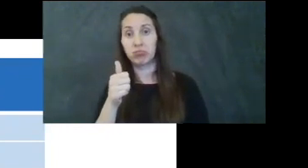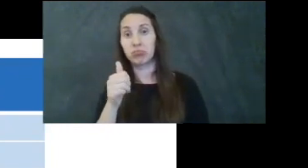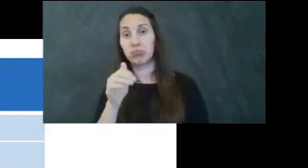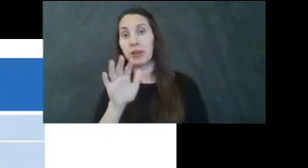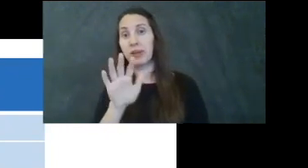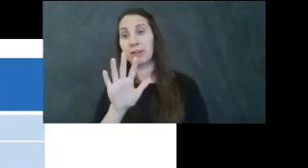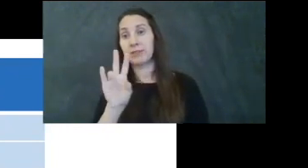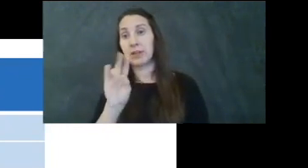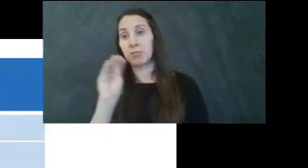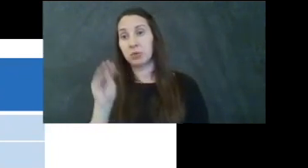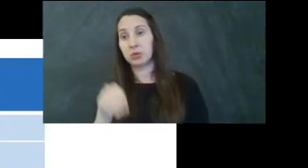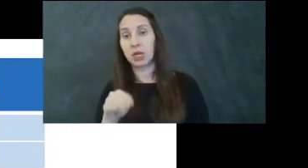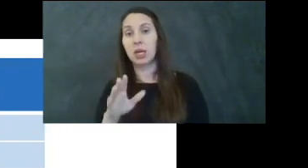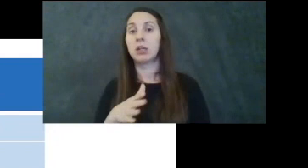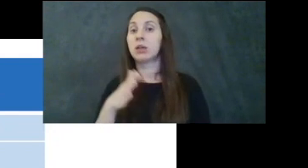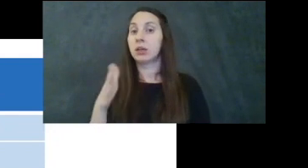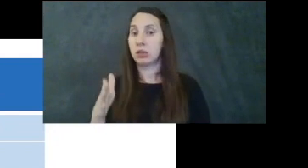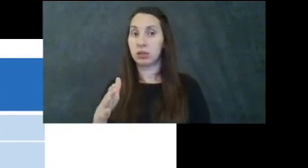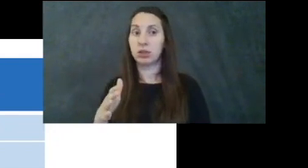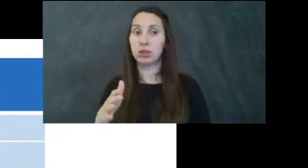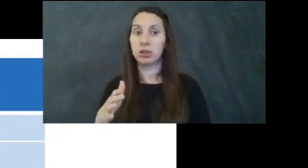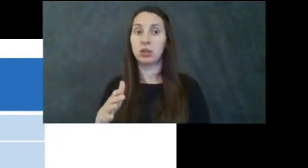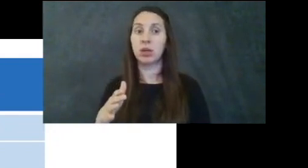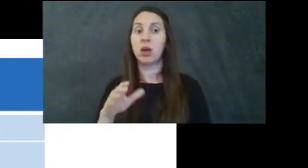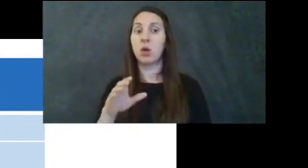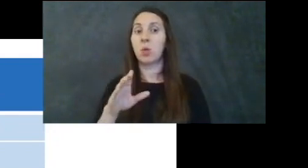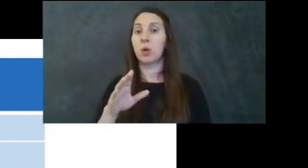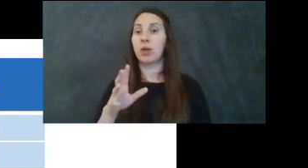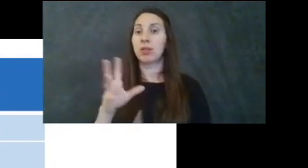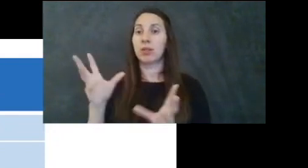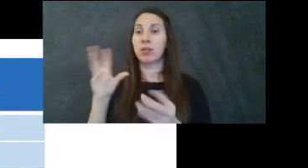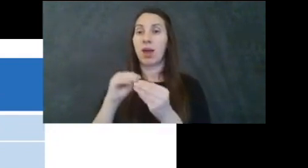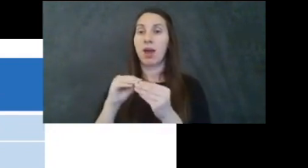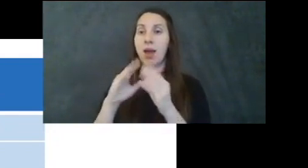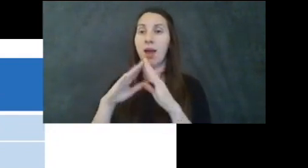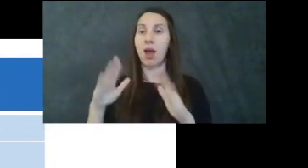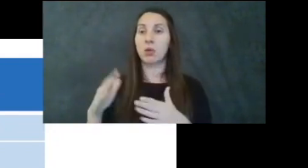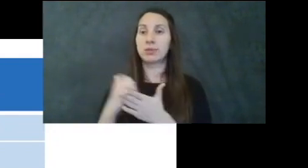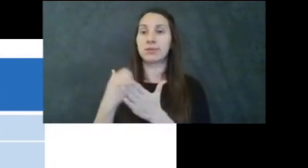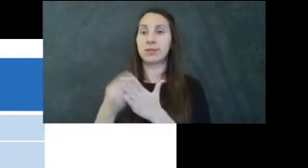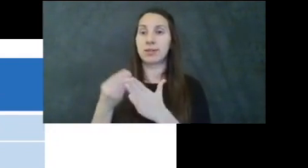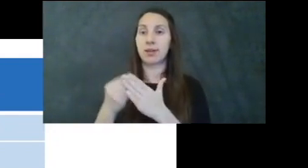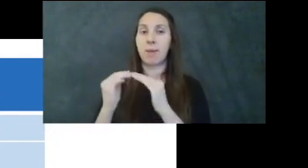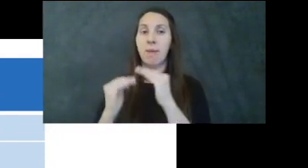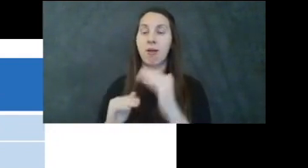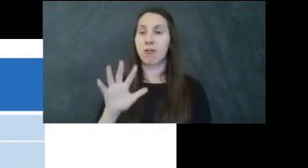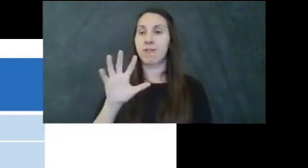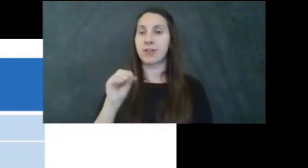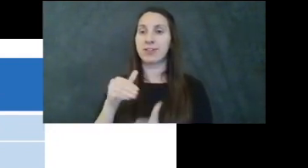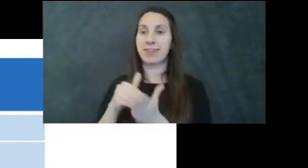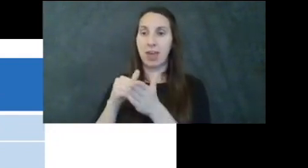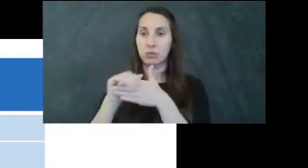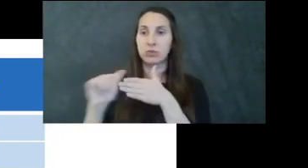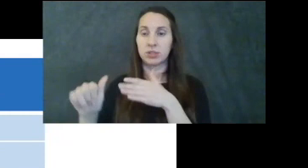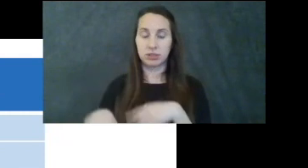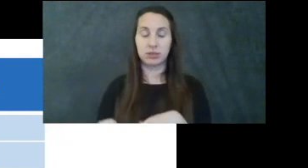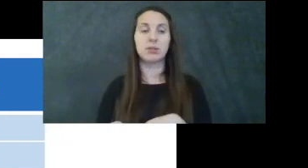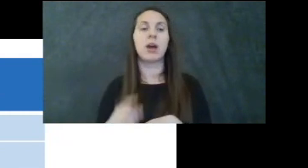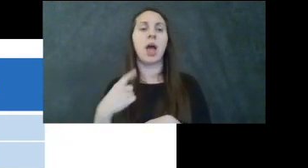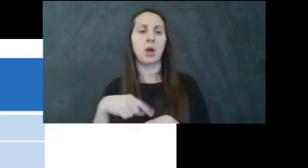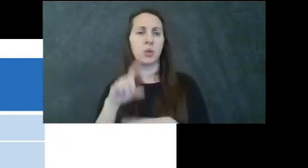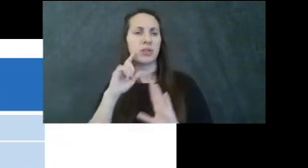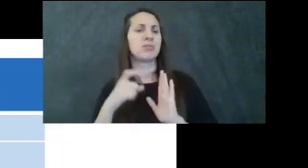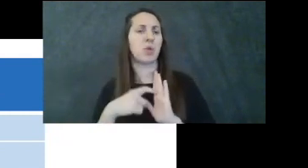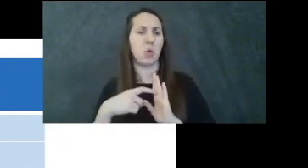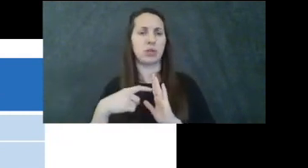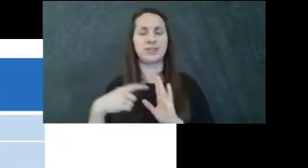57%, and with household incomes under 50,000. And this is something that we have seen for quite some time. In